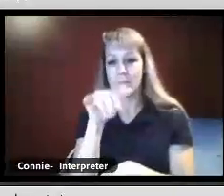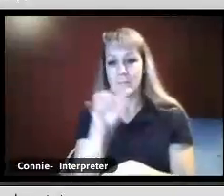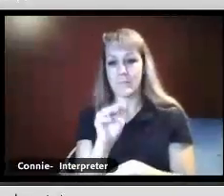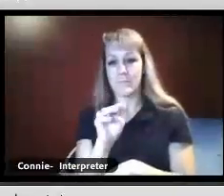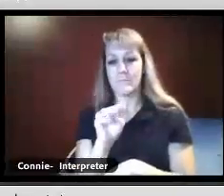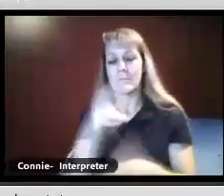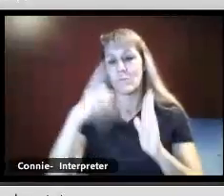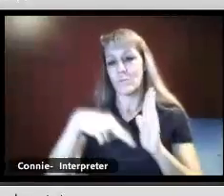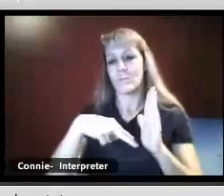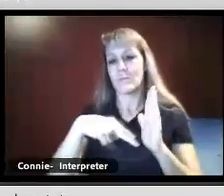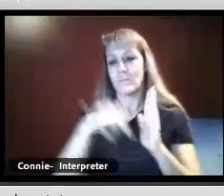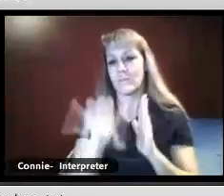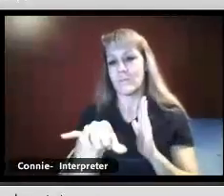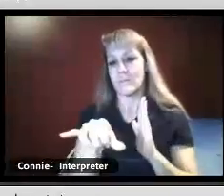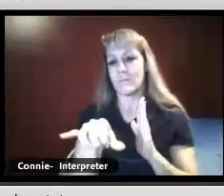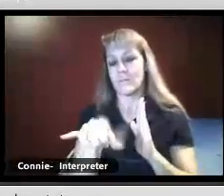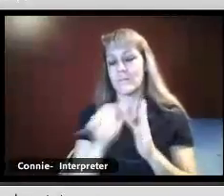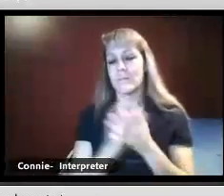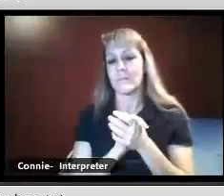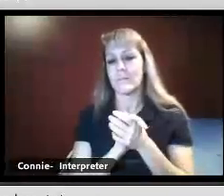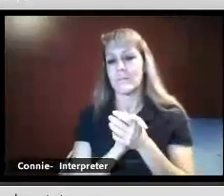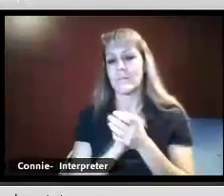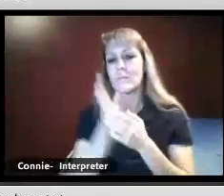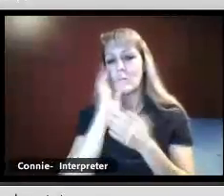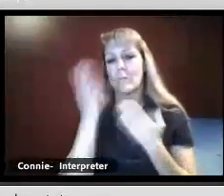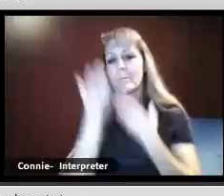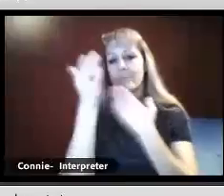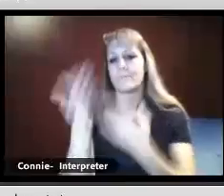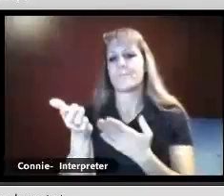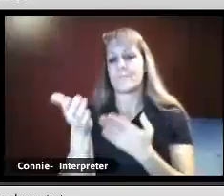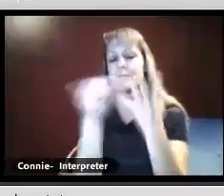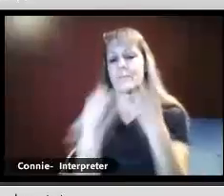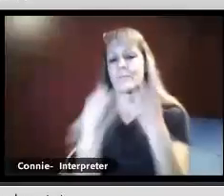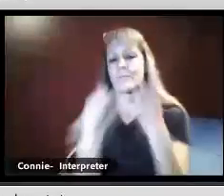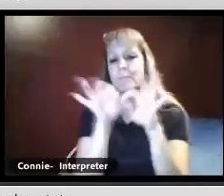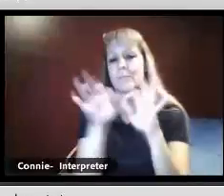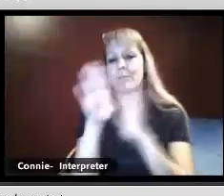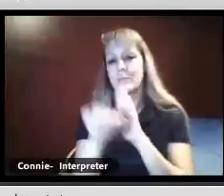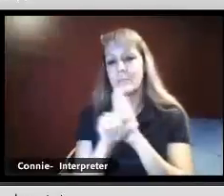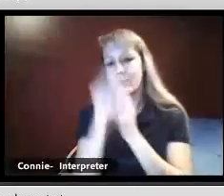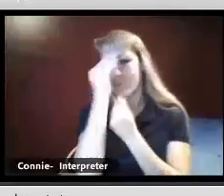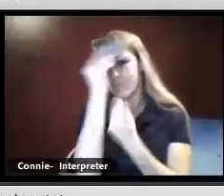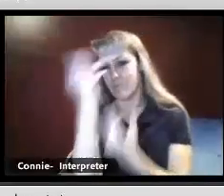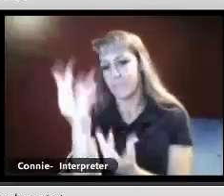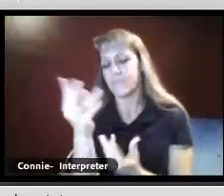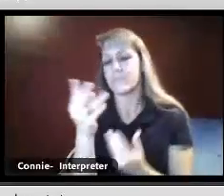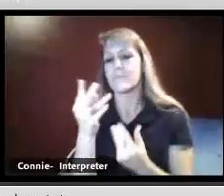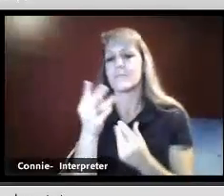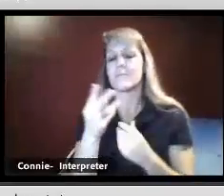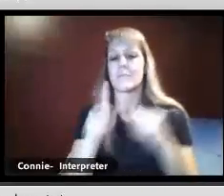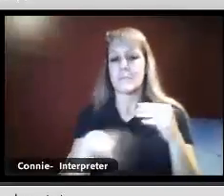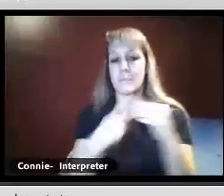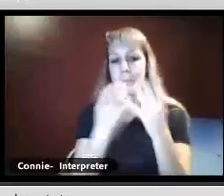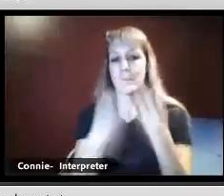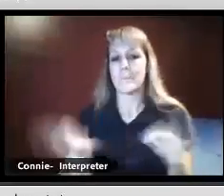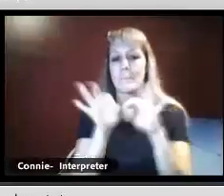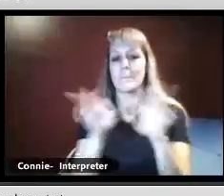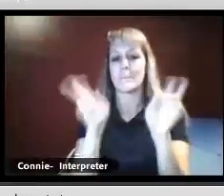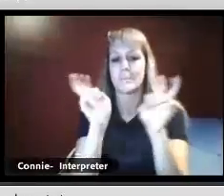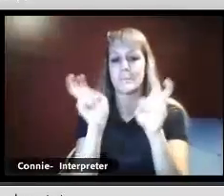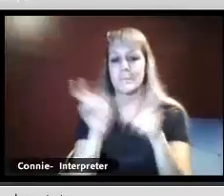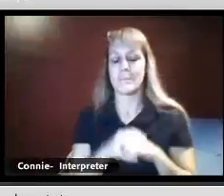read that, and it will provide you with very valuable background information about this important topic.